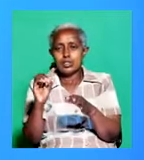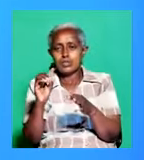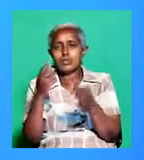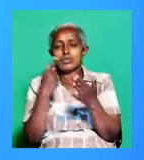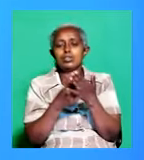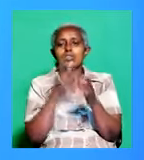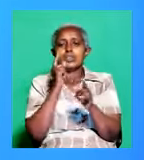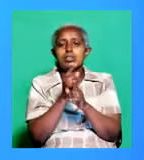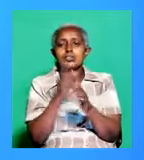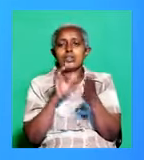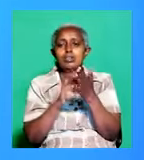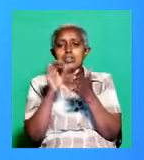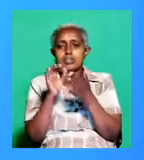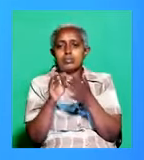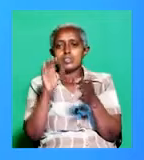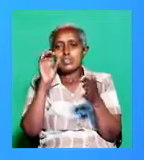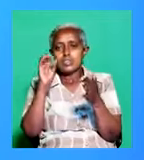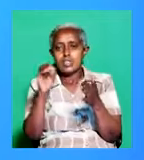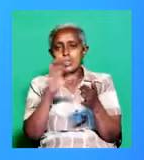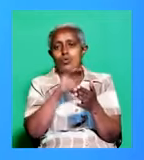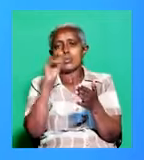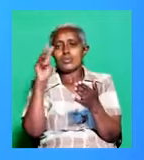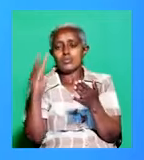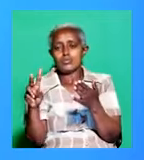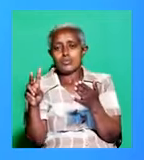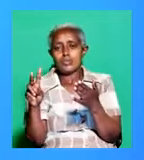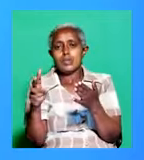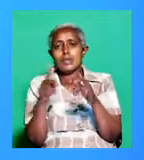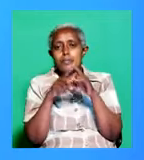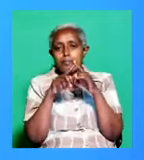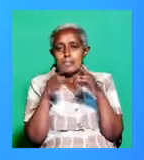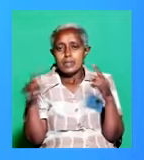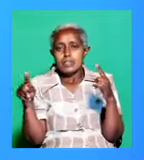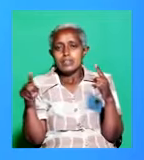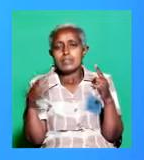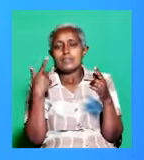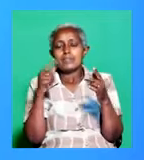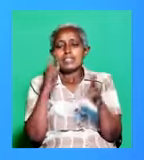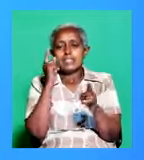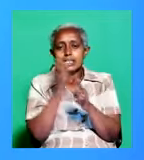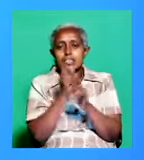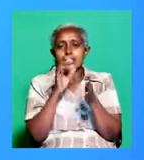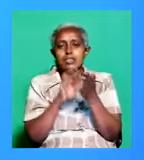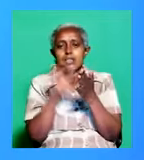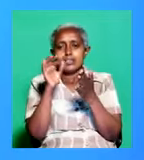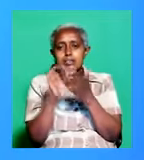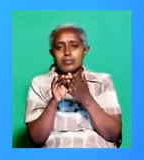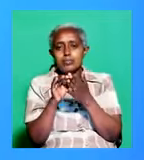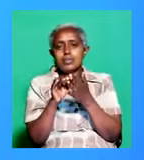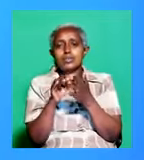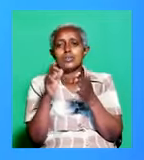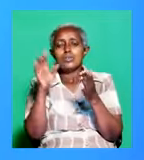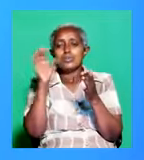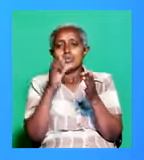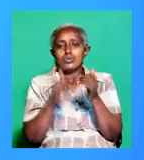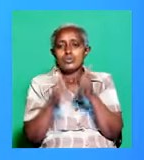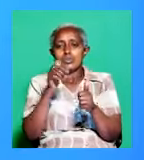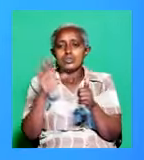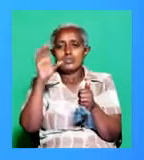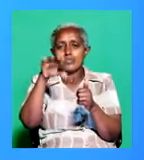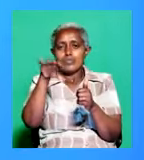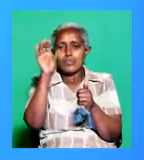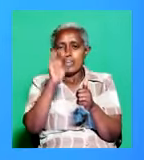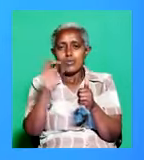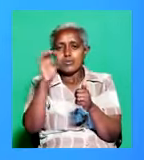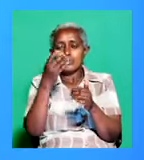Therefore, the critical numbers are 0 and 2. But the critical number which is found on this